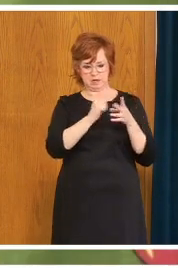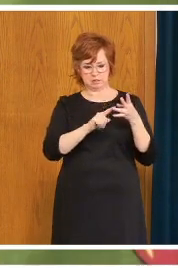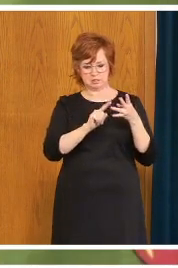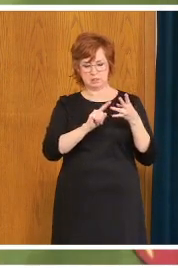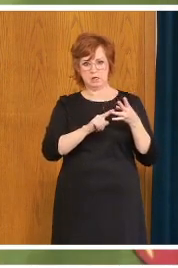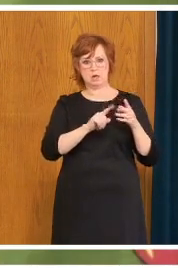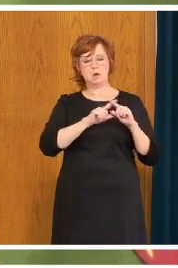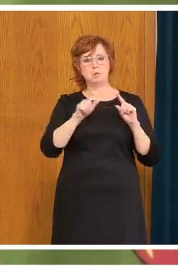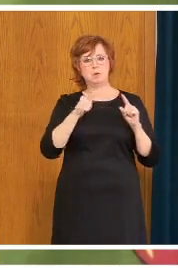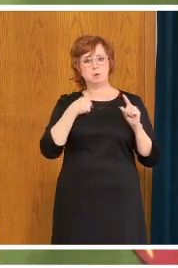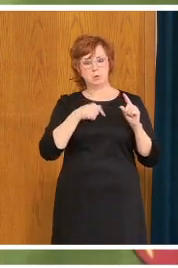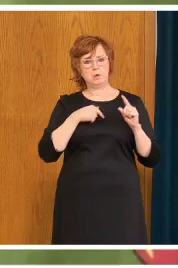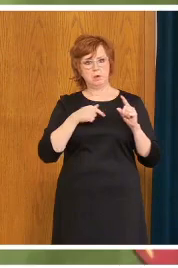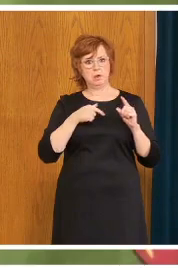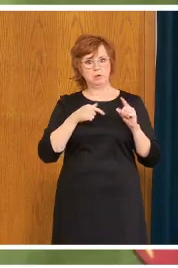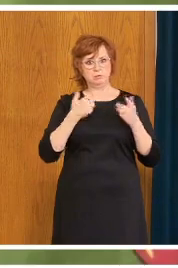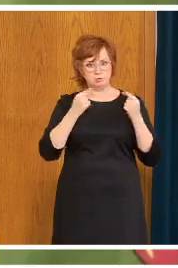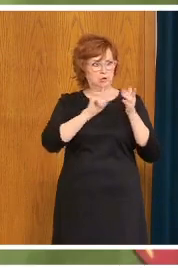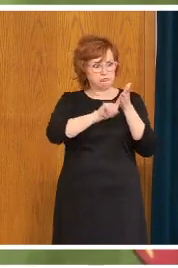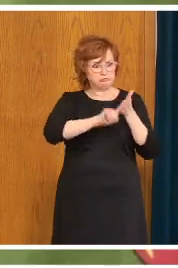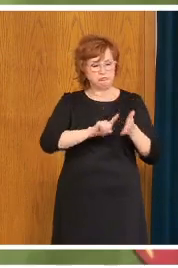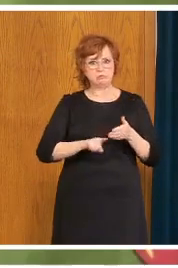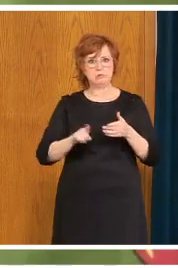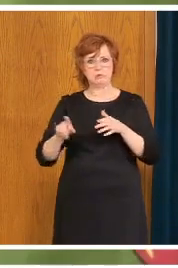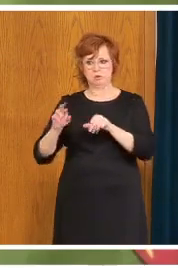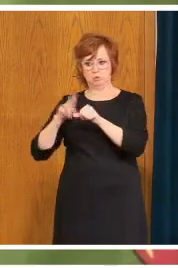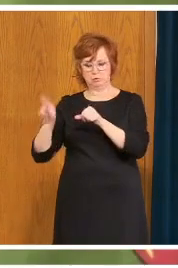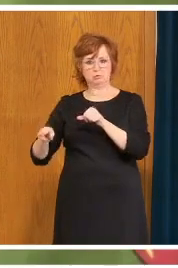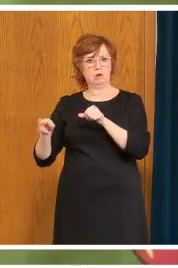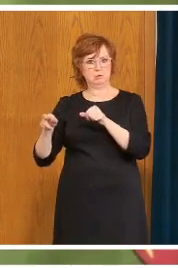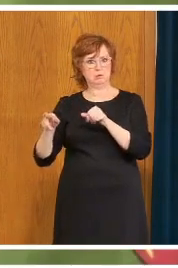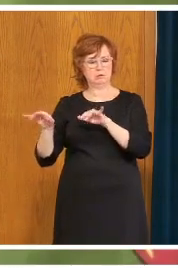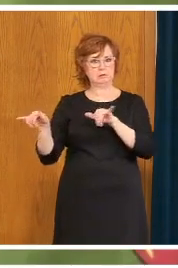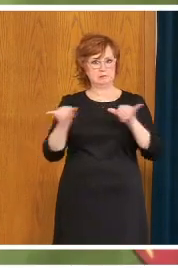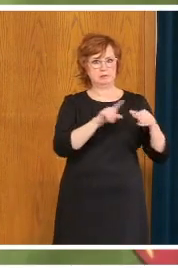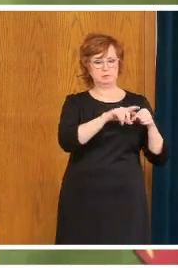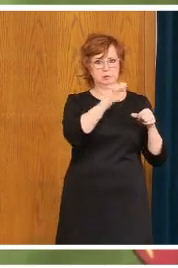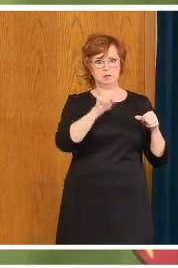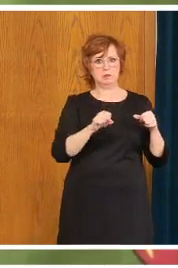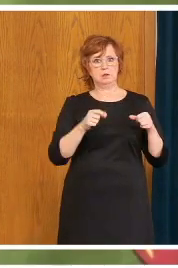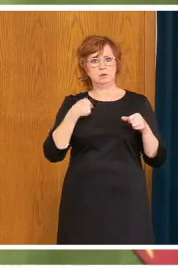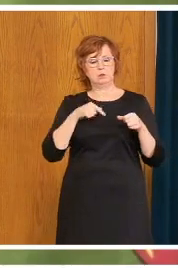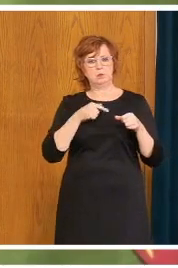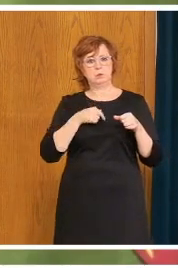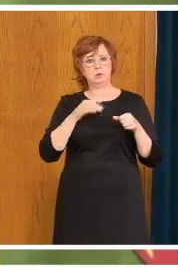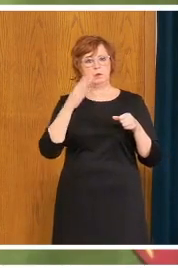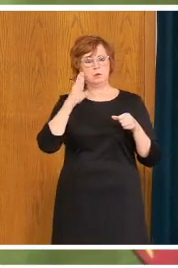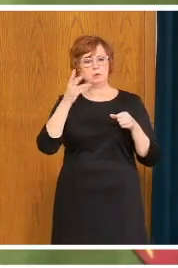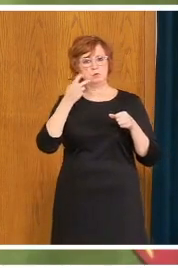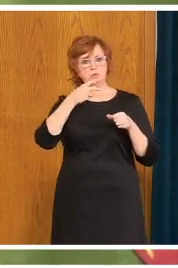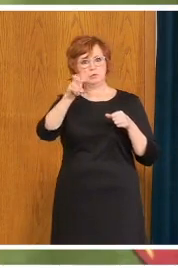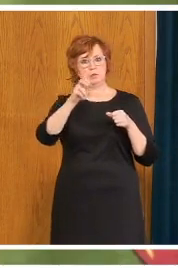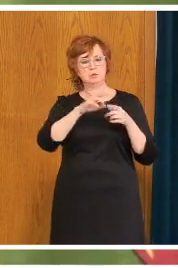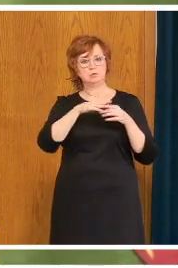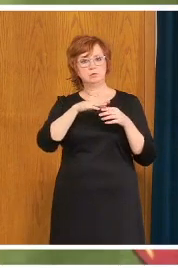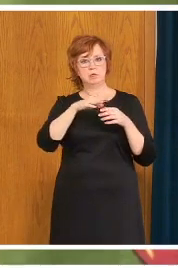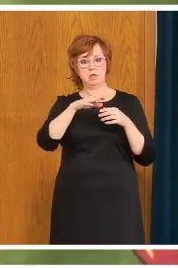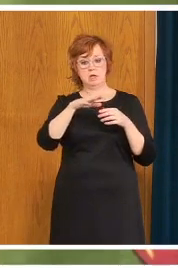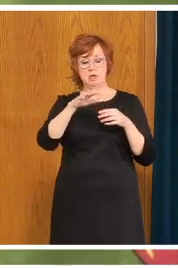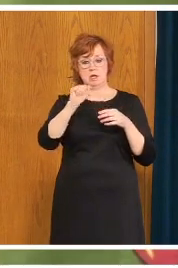doing something very similar to Saskatoon where we did with Regina, where we're moving some of those AstraZeneca into booked appointments for anybody over the